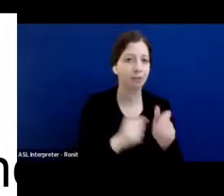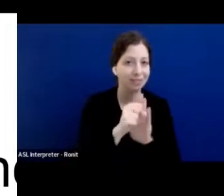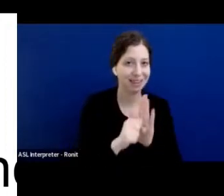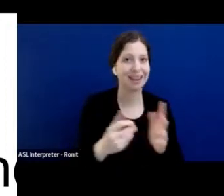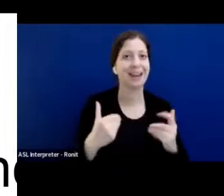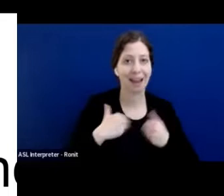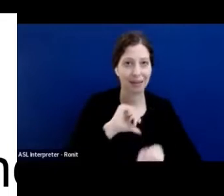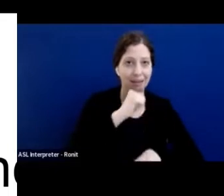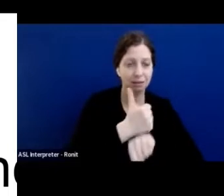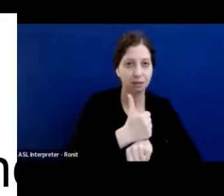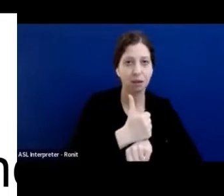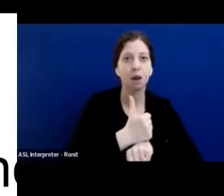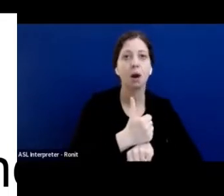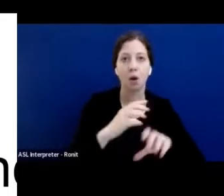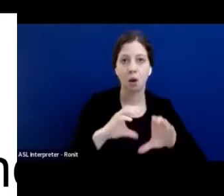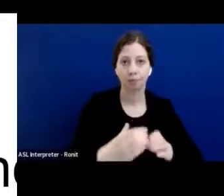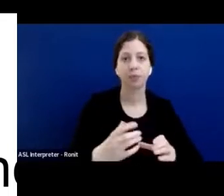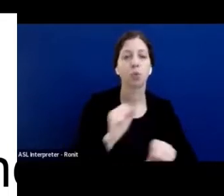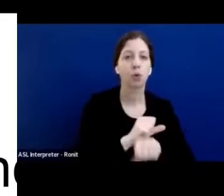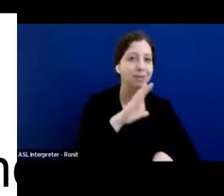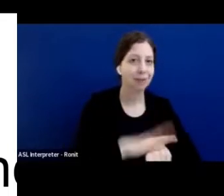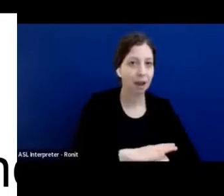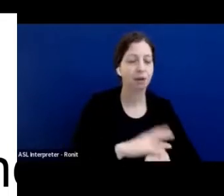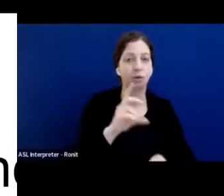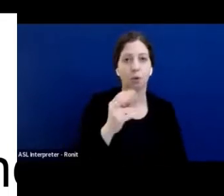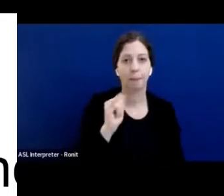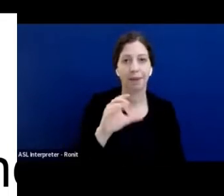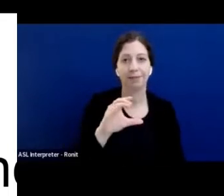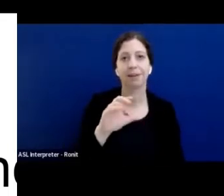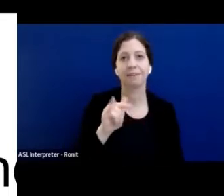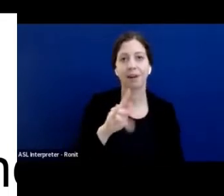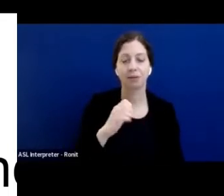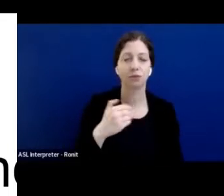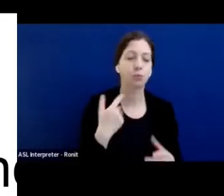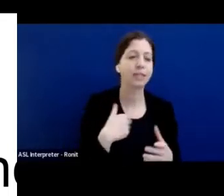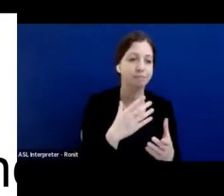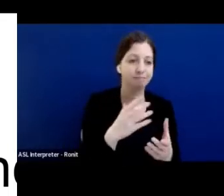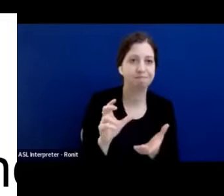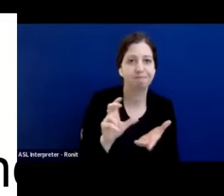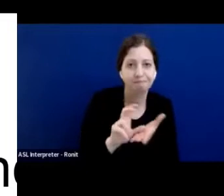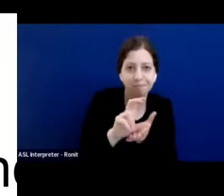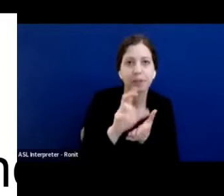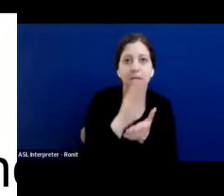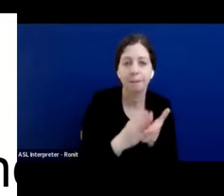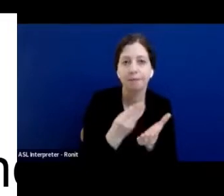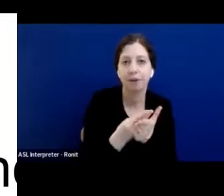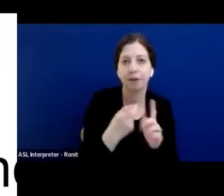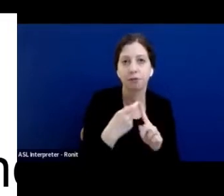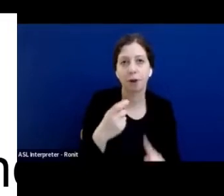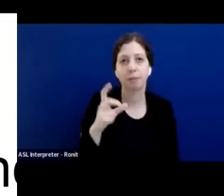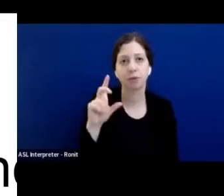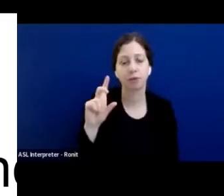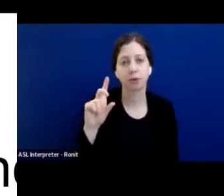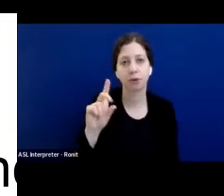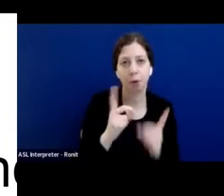coalition that works on domestic violence. We receive a small slice of federal funding from the Department of Health and Human Services.